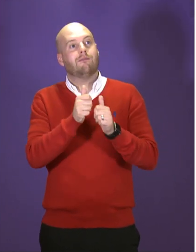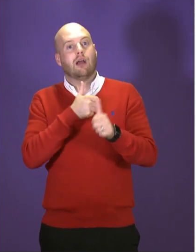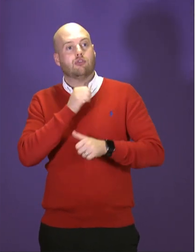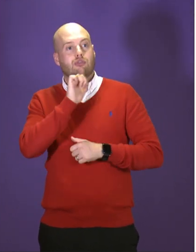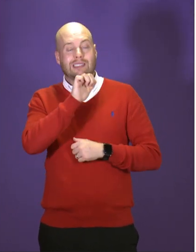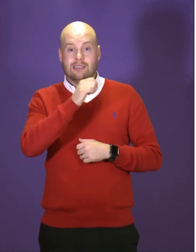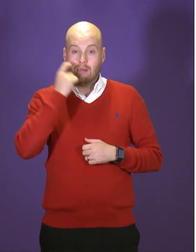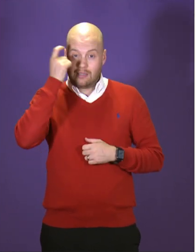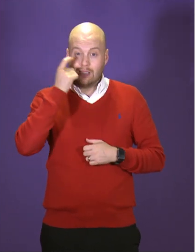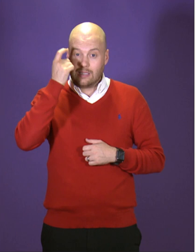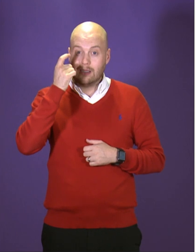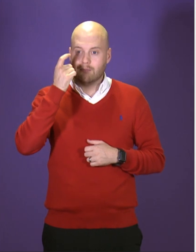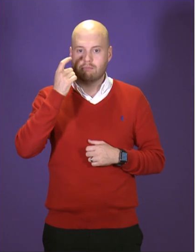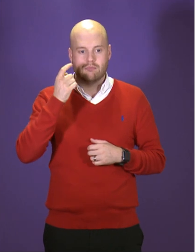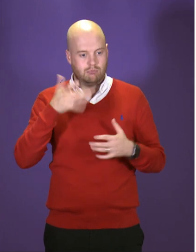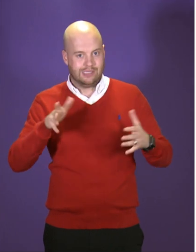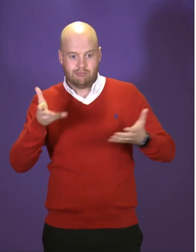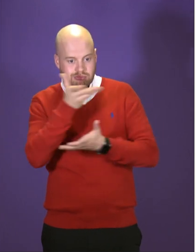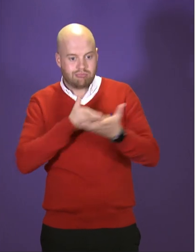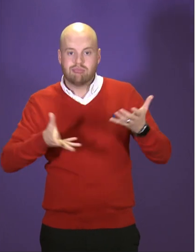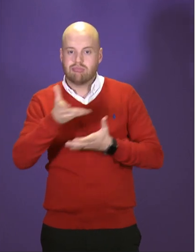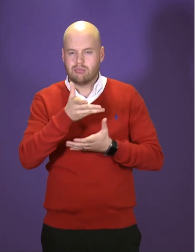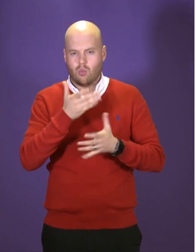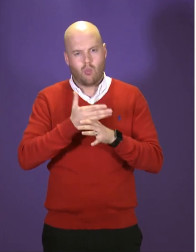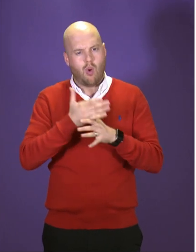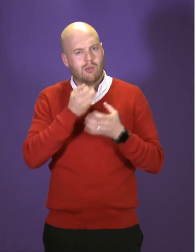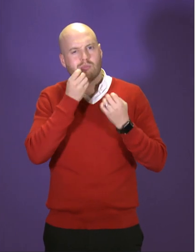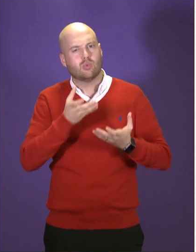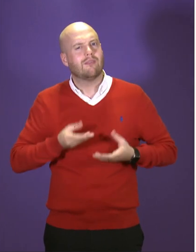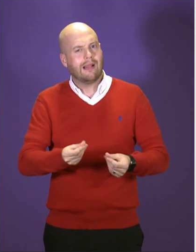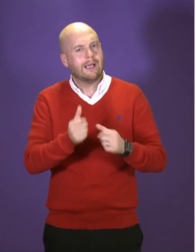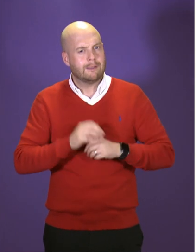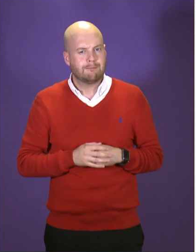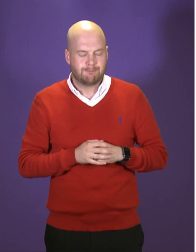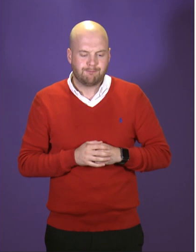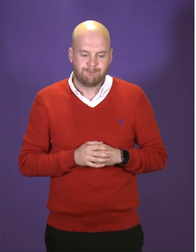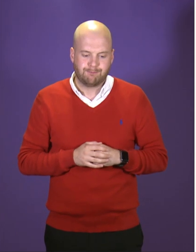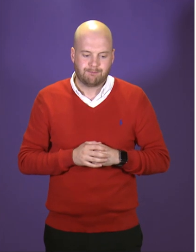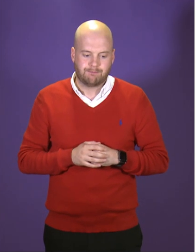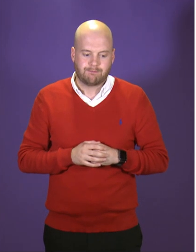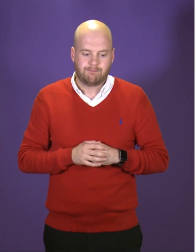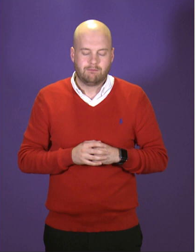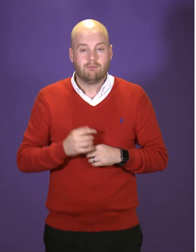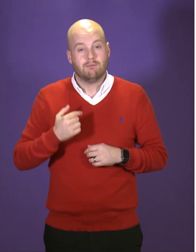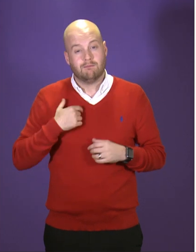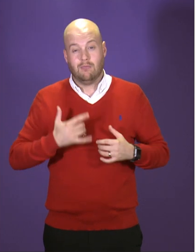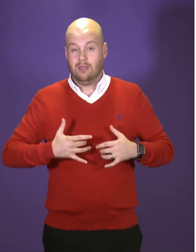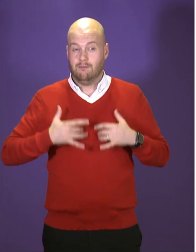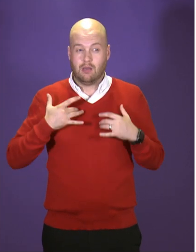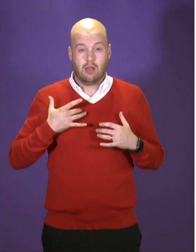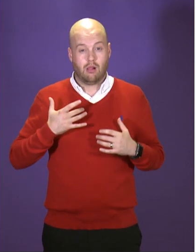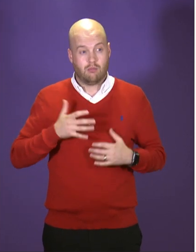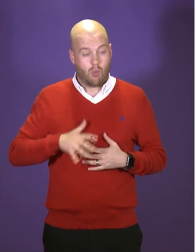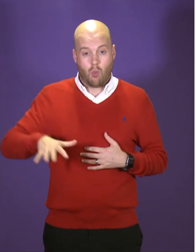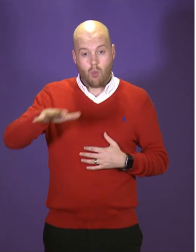thinking has bounced off each other rather beautifully. I feel we are all at the beginning of a new chapter.